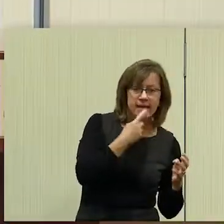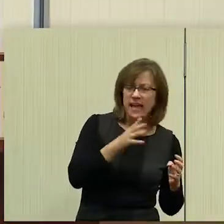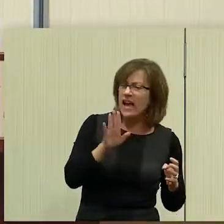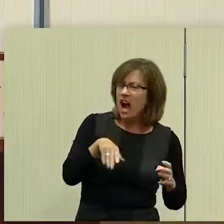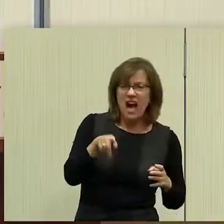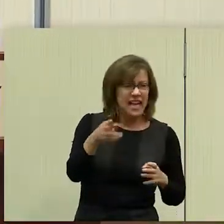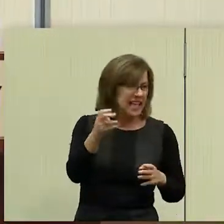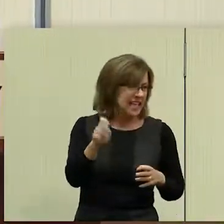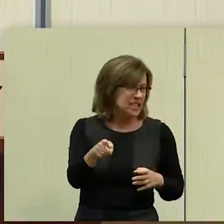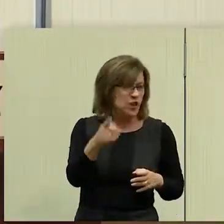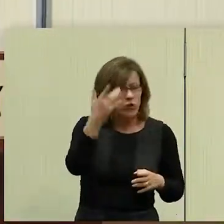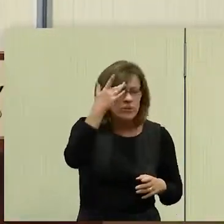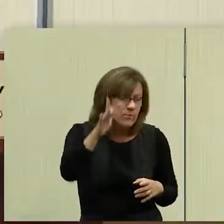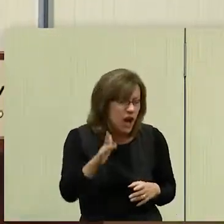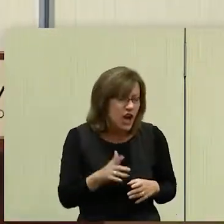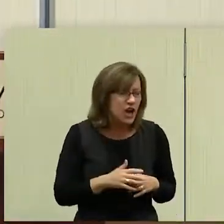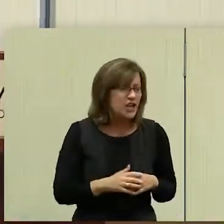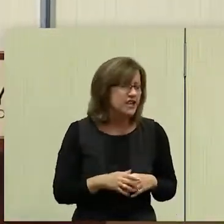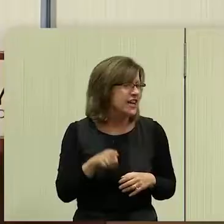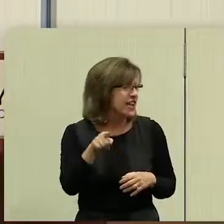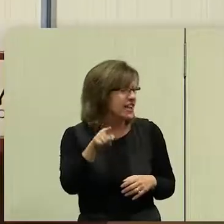so smart," or